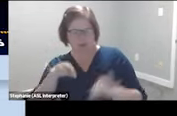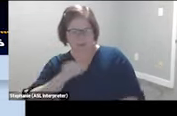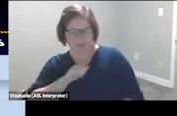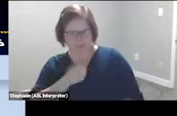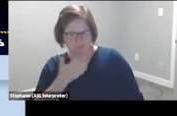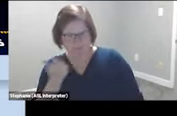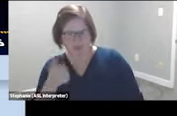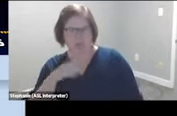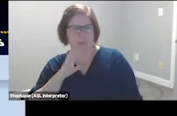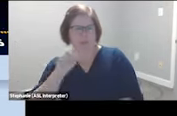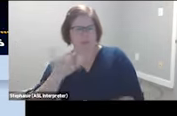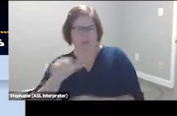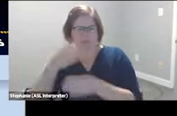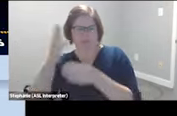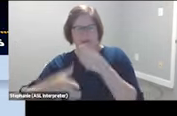The